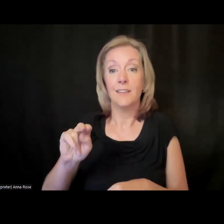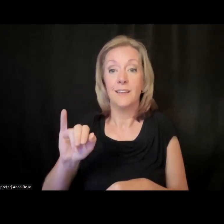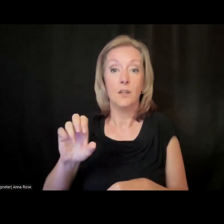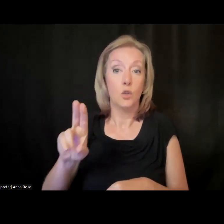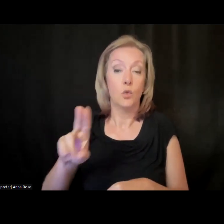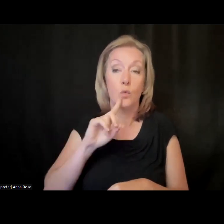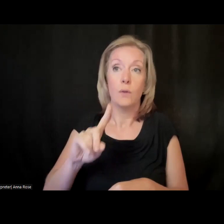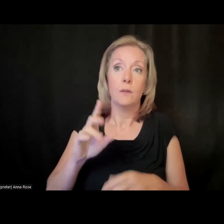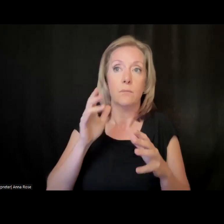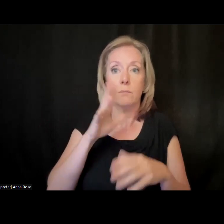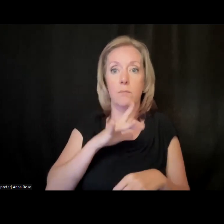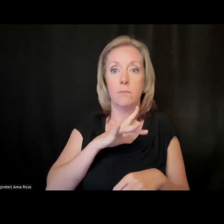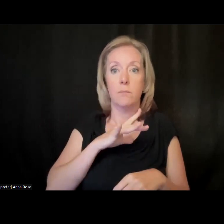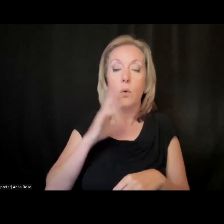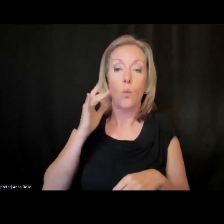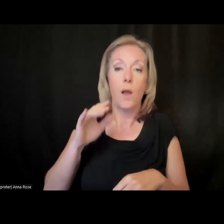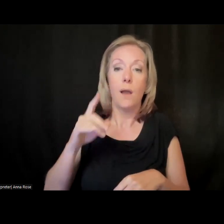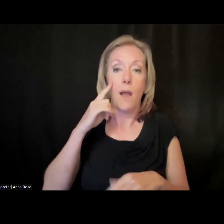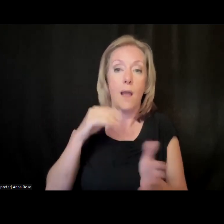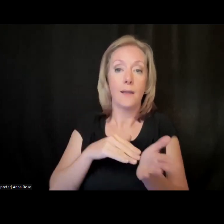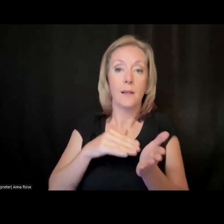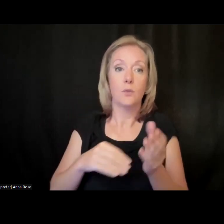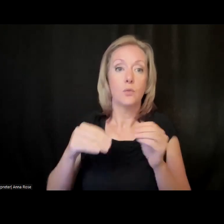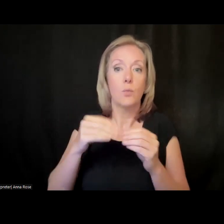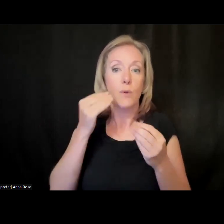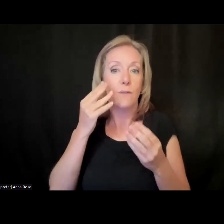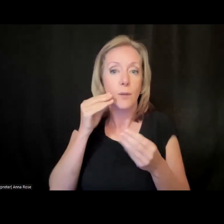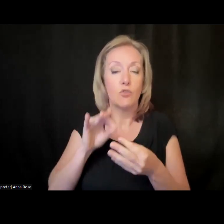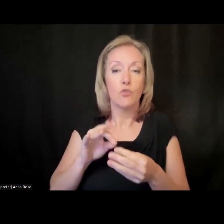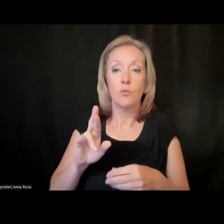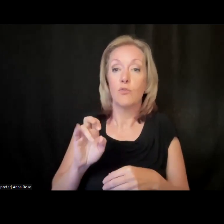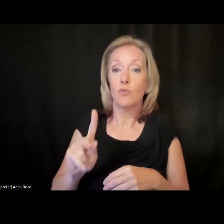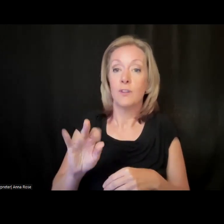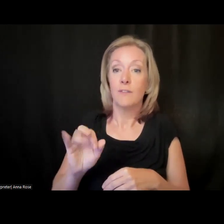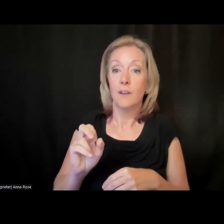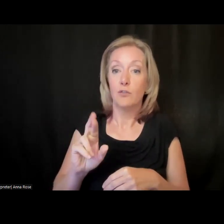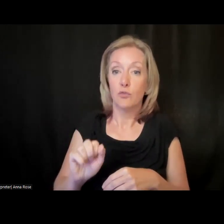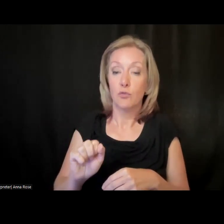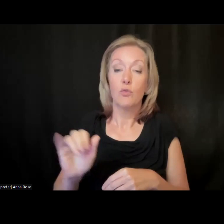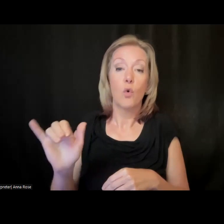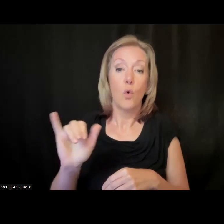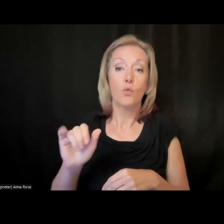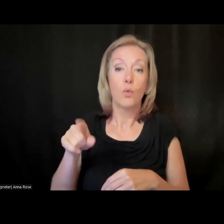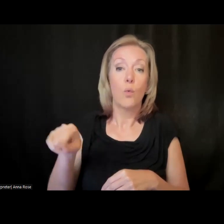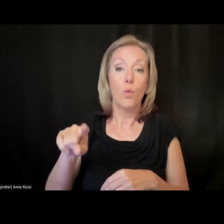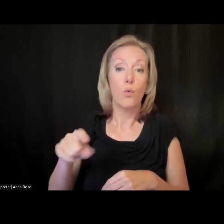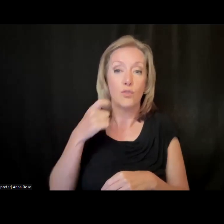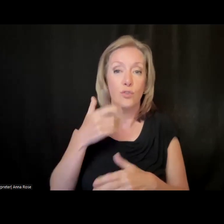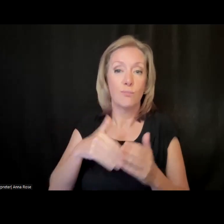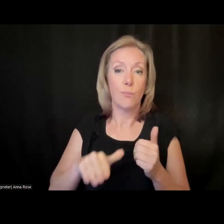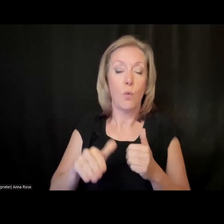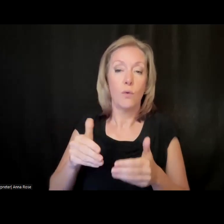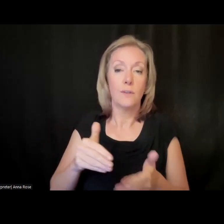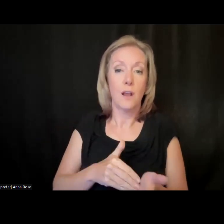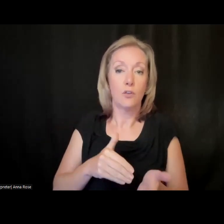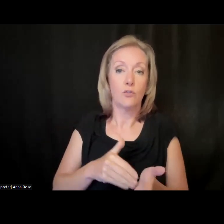it's giving ophthalmologists more insight about what are the risk factors, as well as neonatologists and pediatricians.